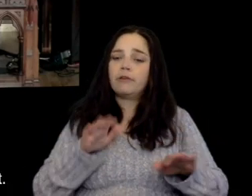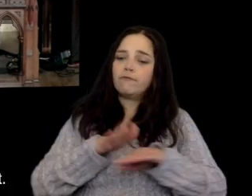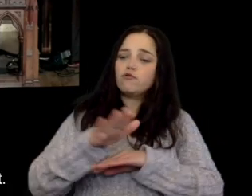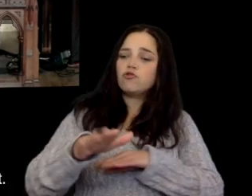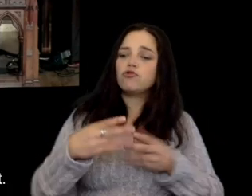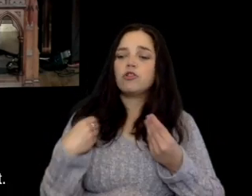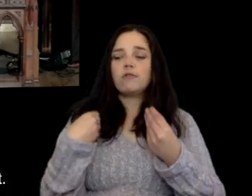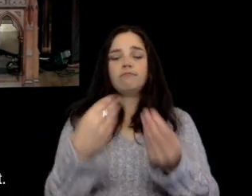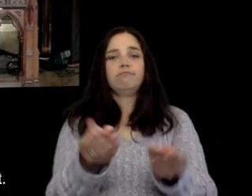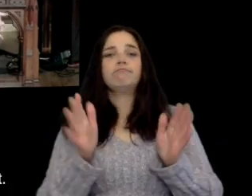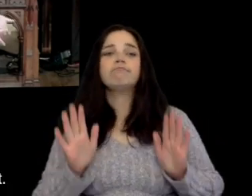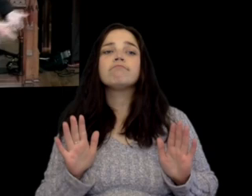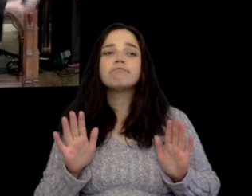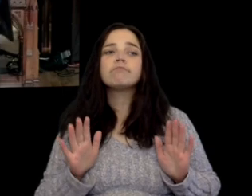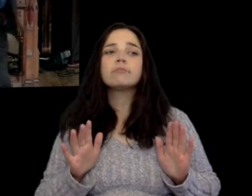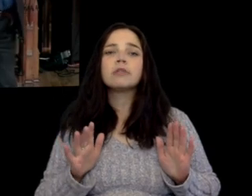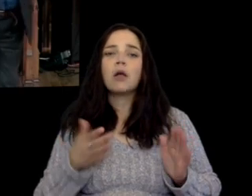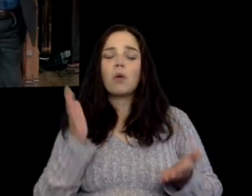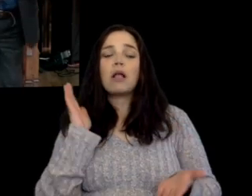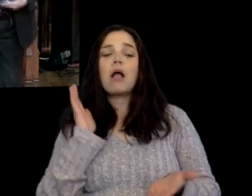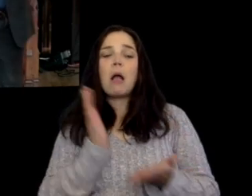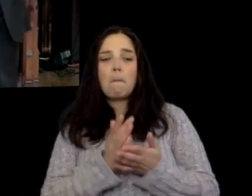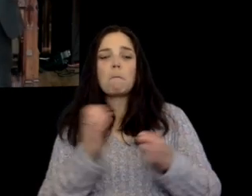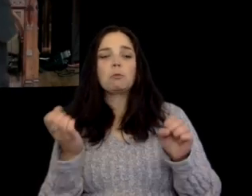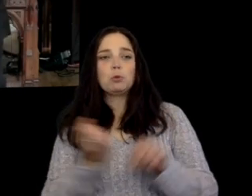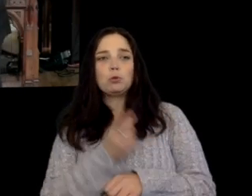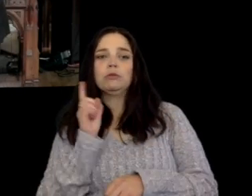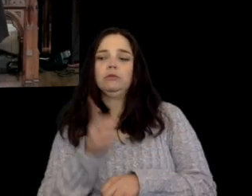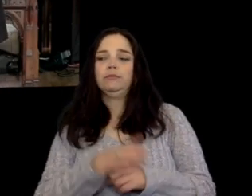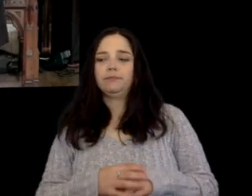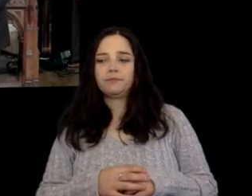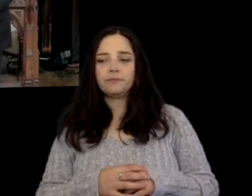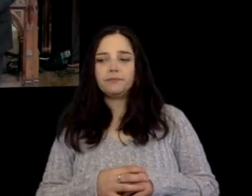put my future on the line for it. I will actually do it.